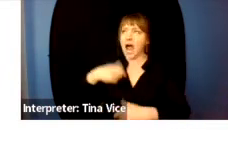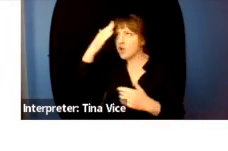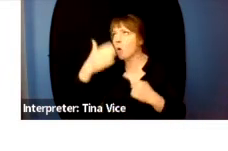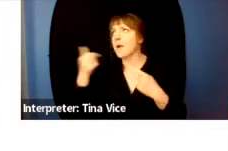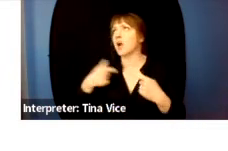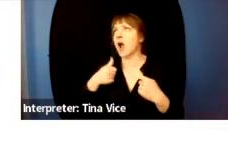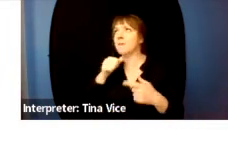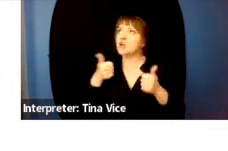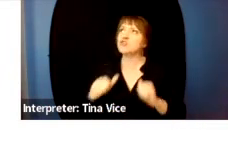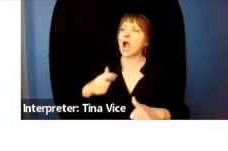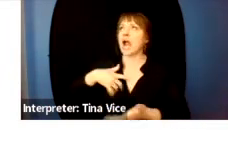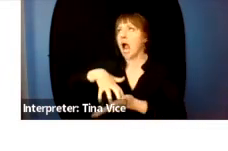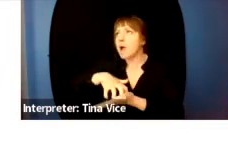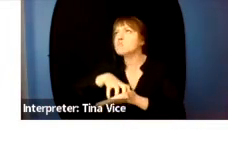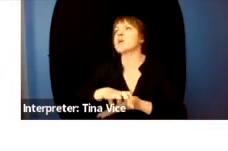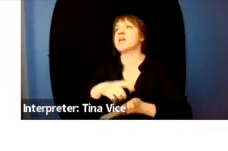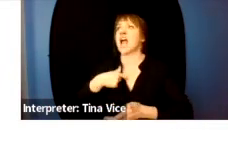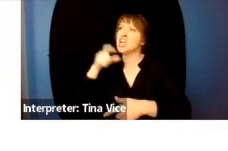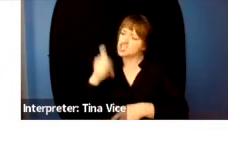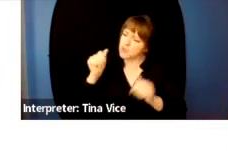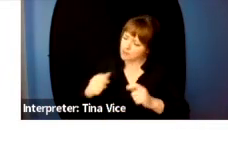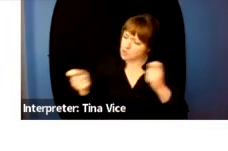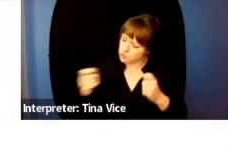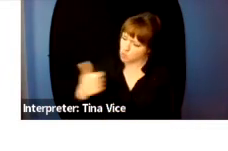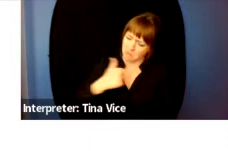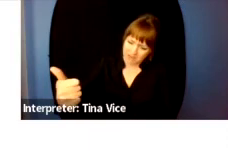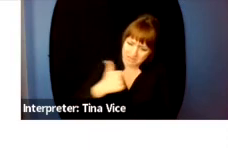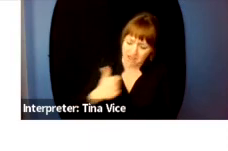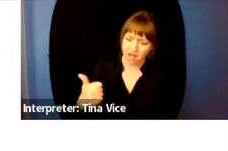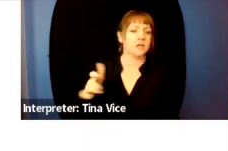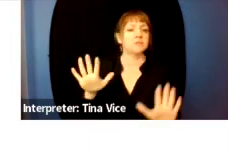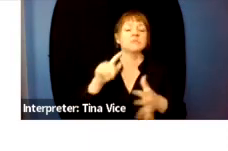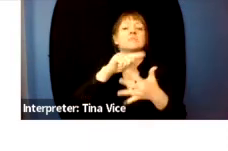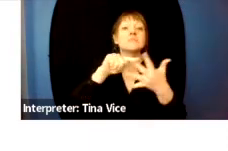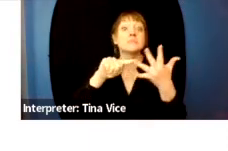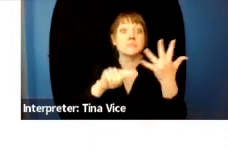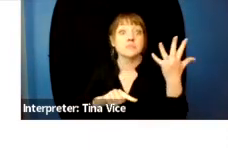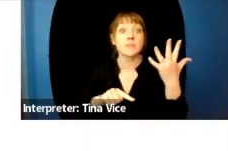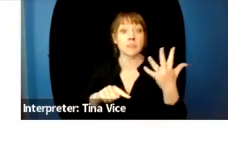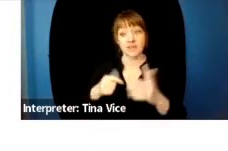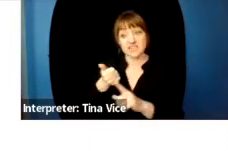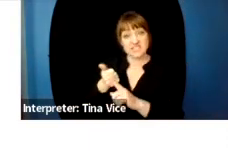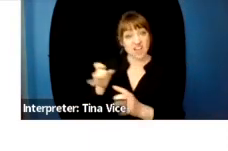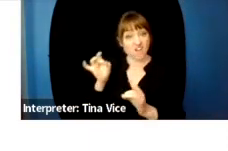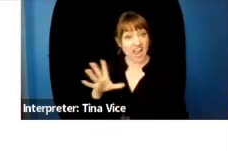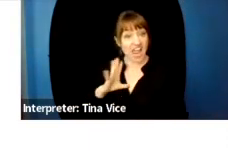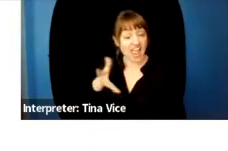trying hard enough. I'm weak. I should just be able to handle this on my own. Lots of self-hatred, lots of